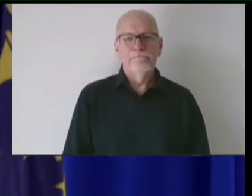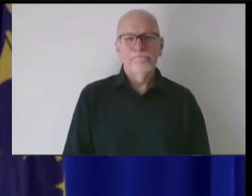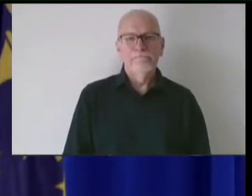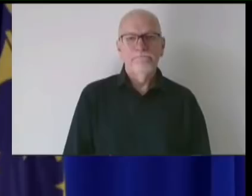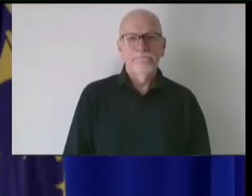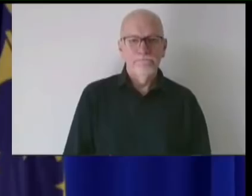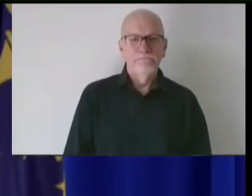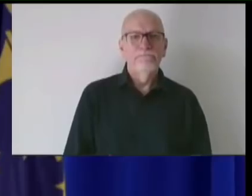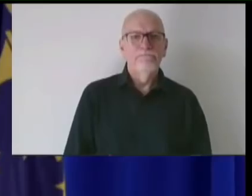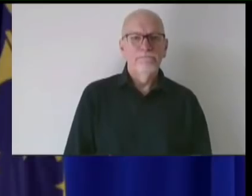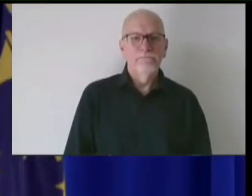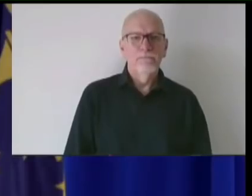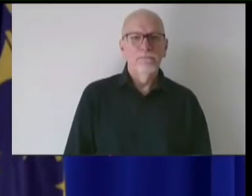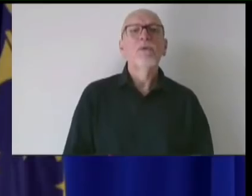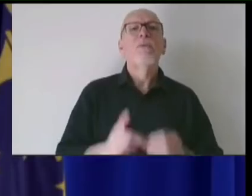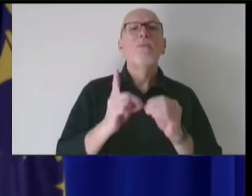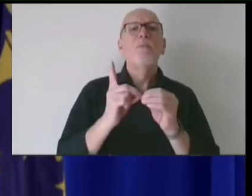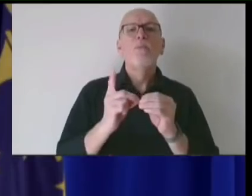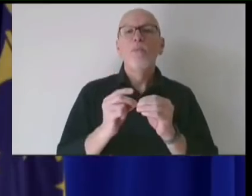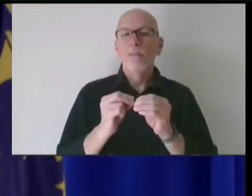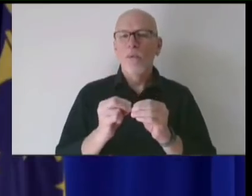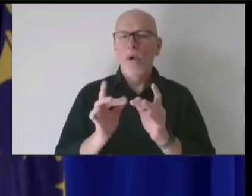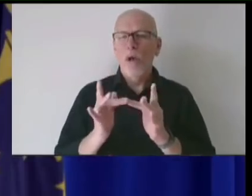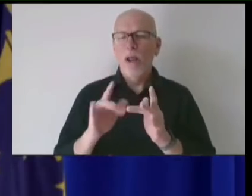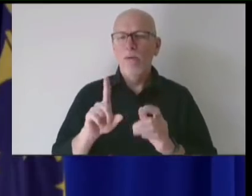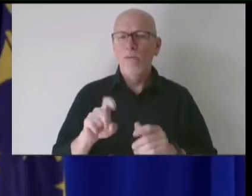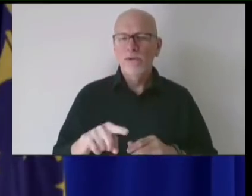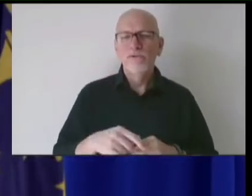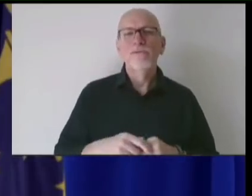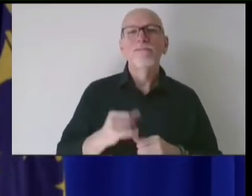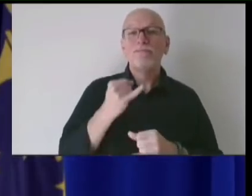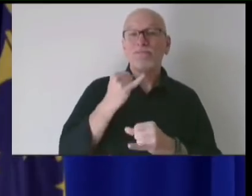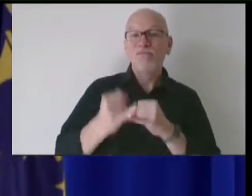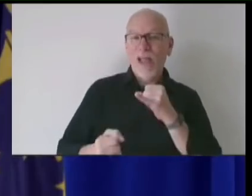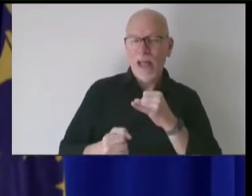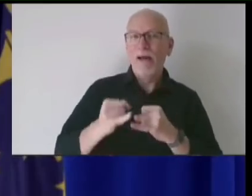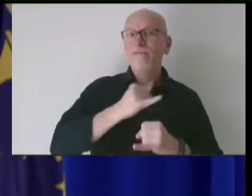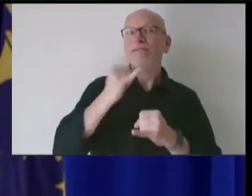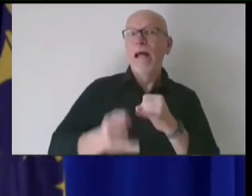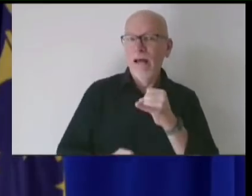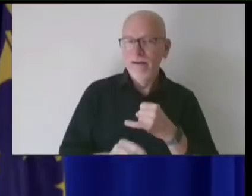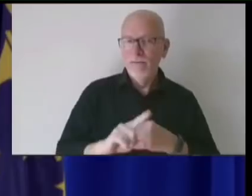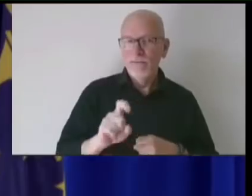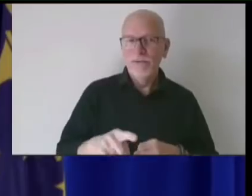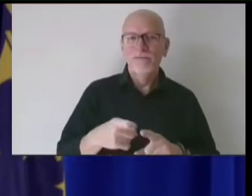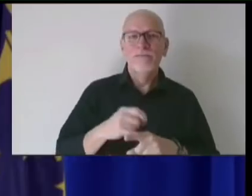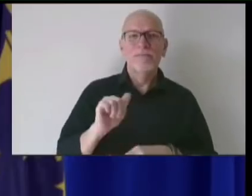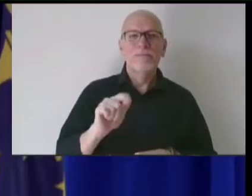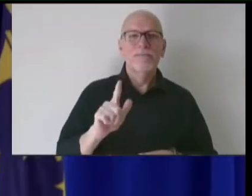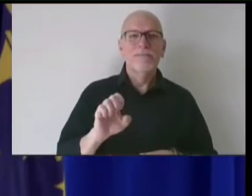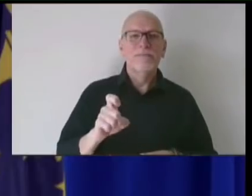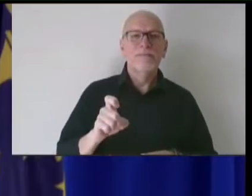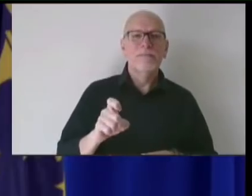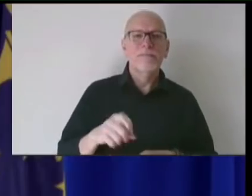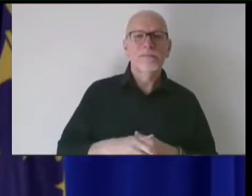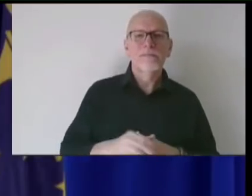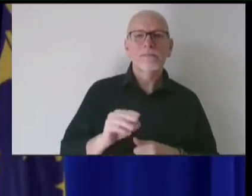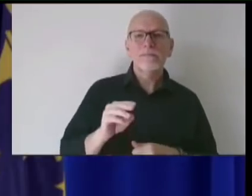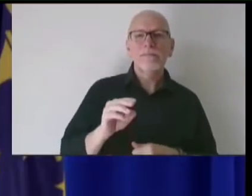Okay, we did have one more online question come in. So our final question is from Alex with Chalkbeat.